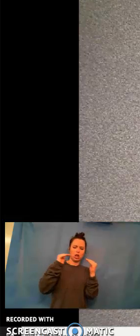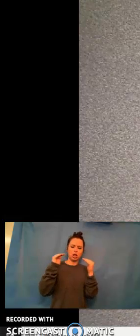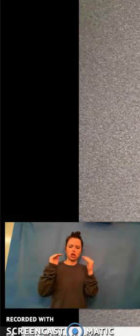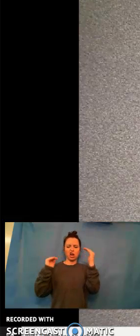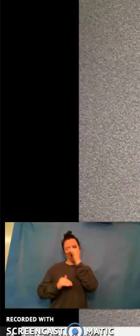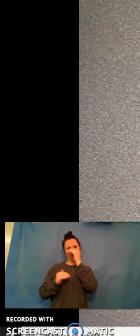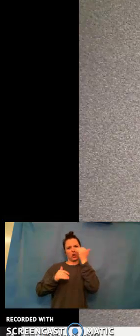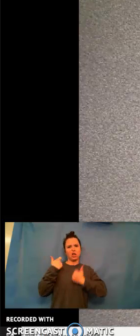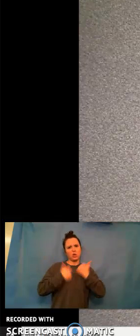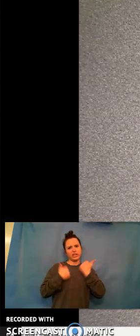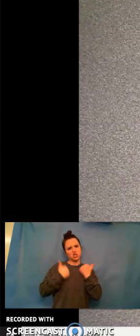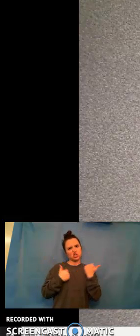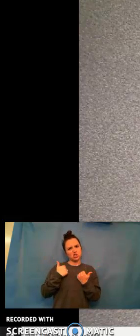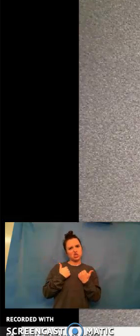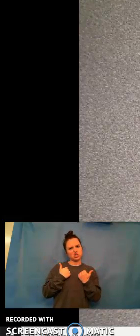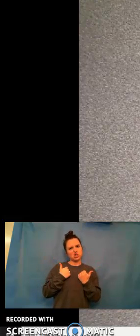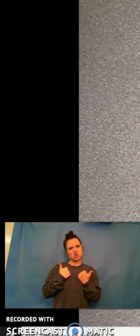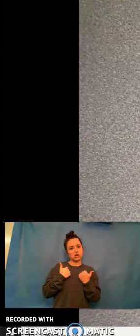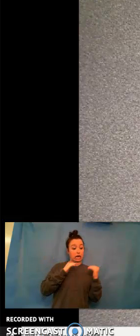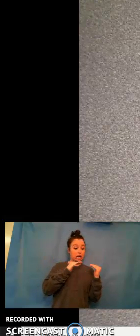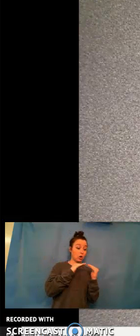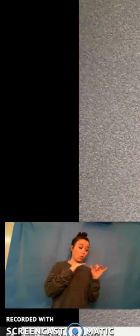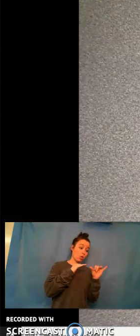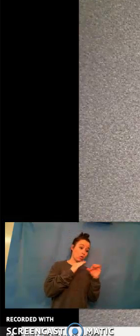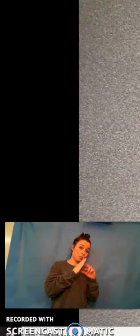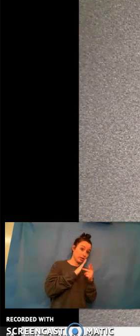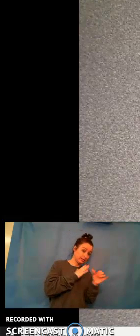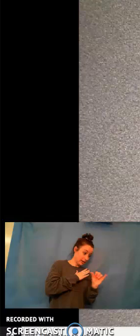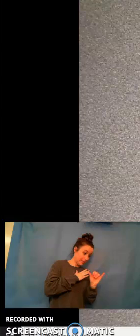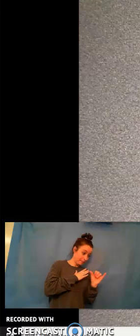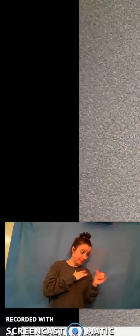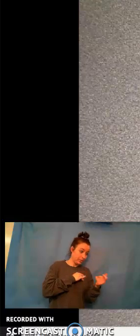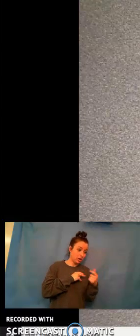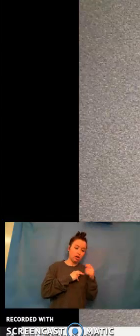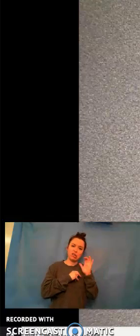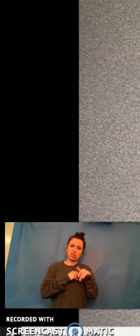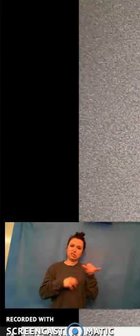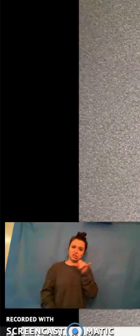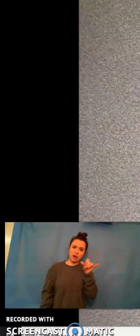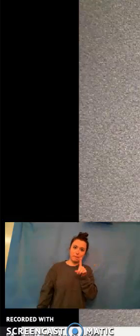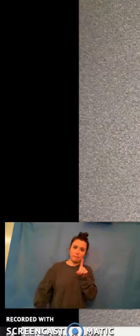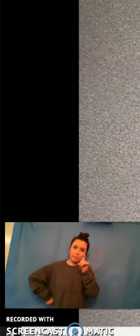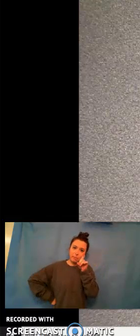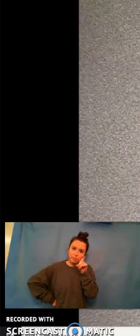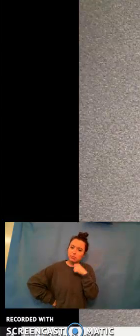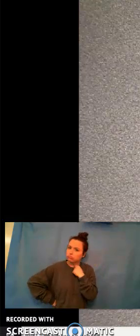or unequal? Remember, we talked about equal means the same. Are all of these pieces the same?